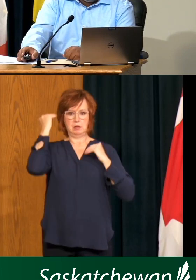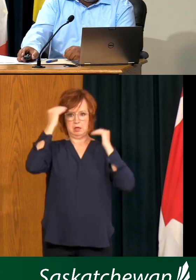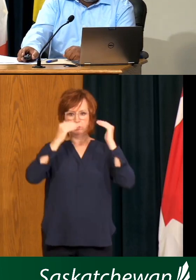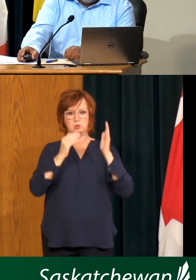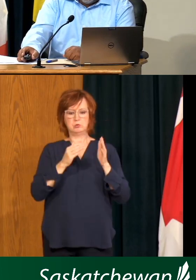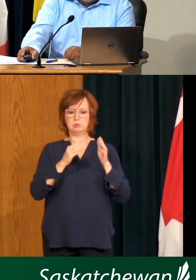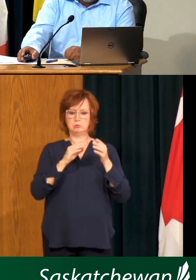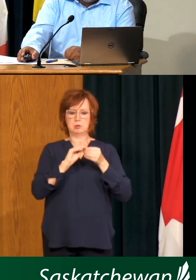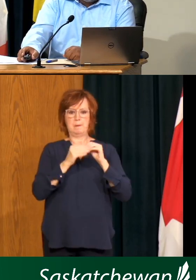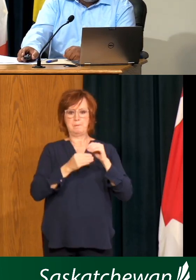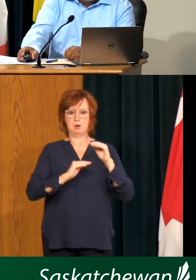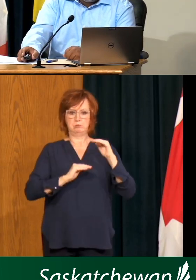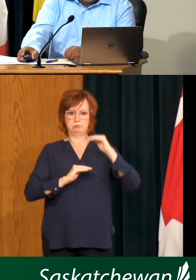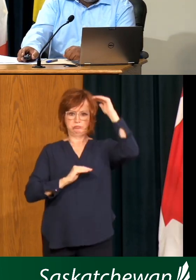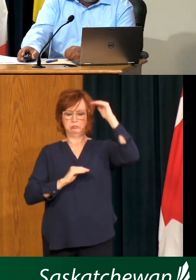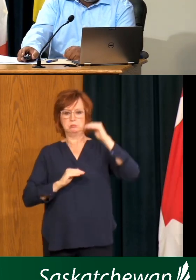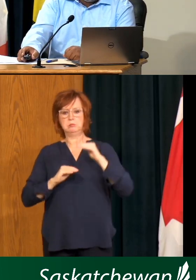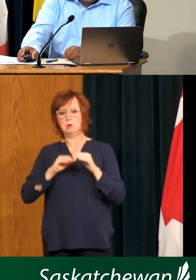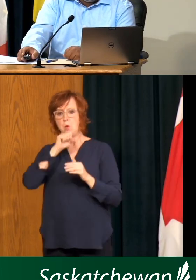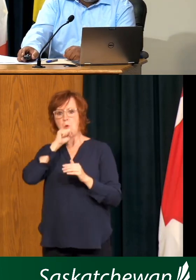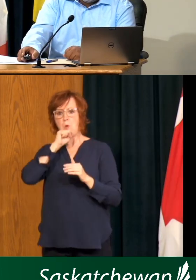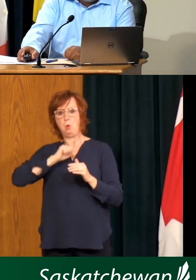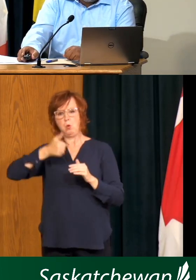then cases in older